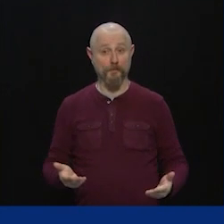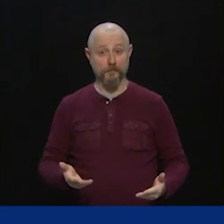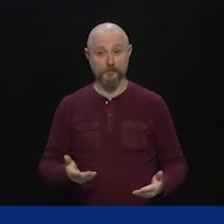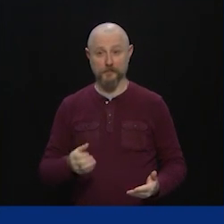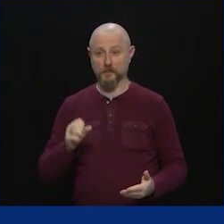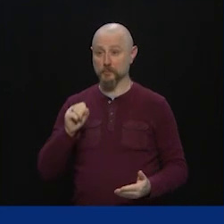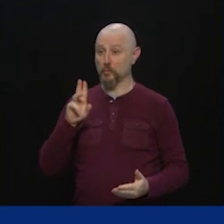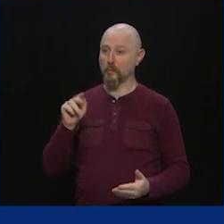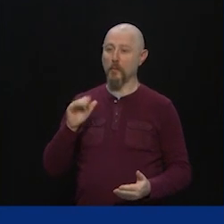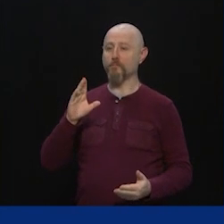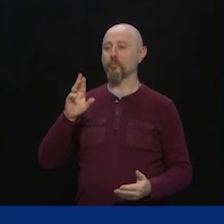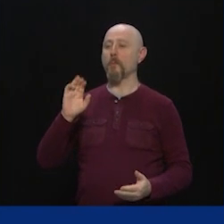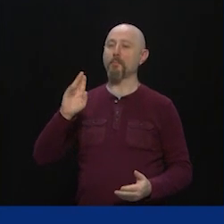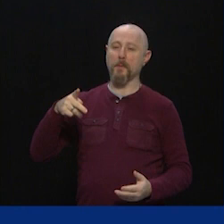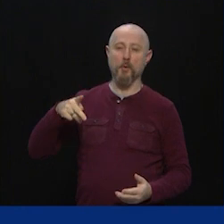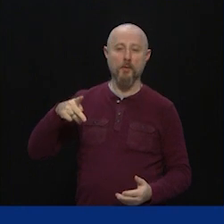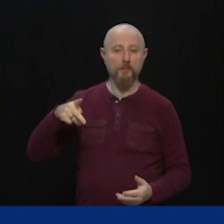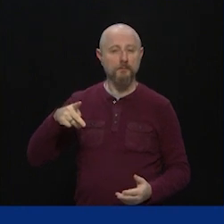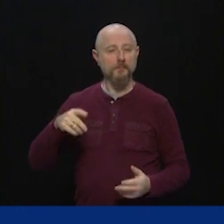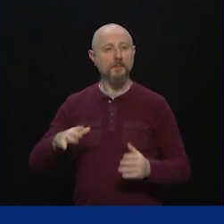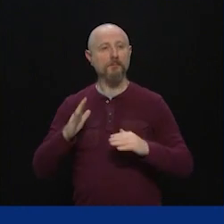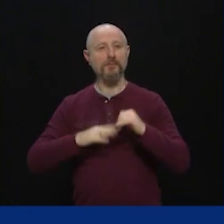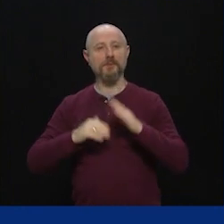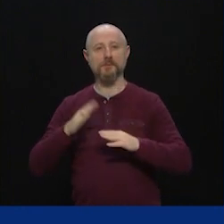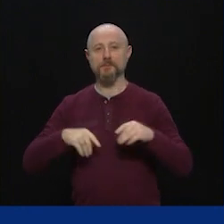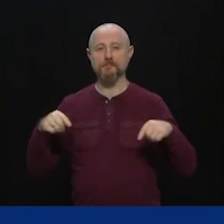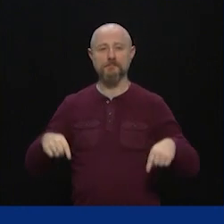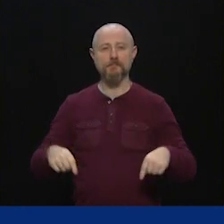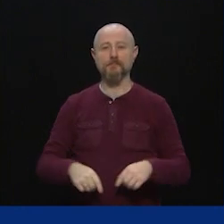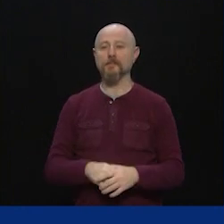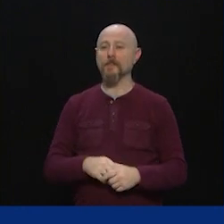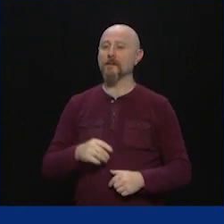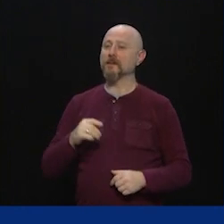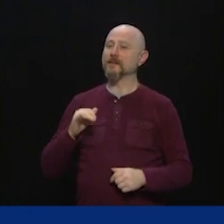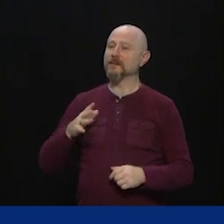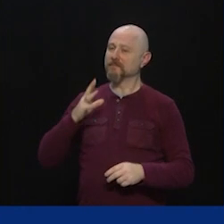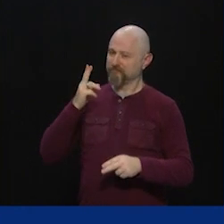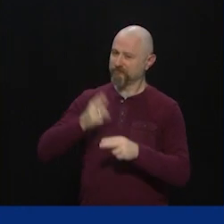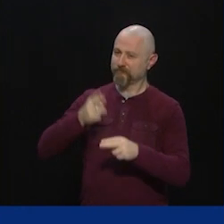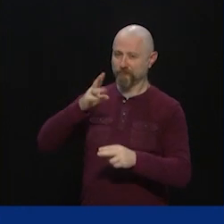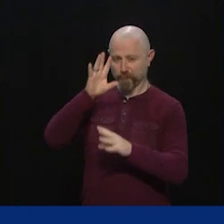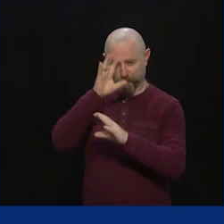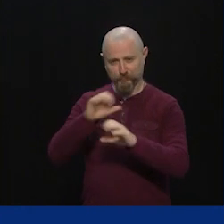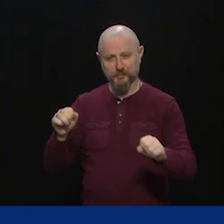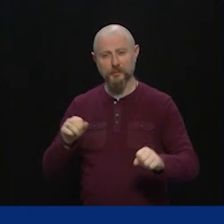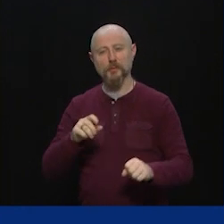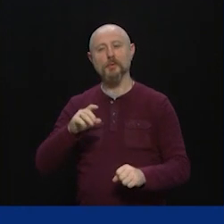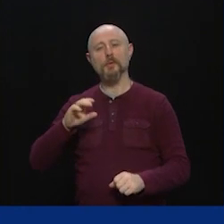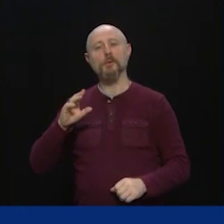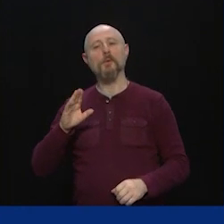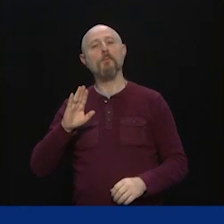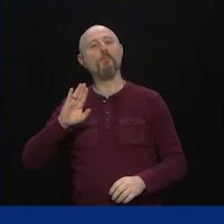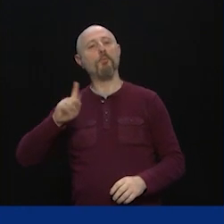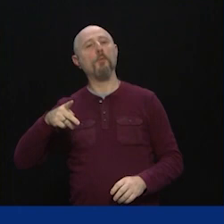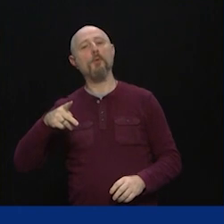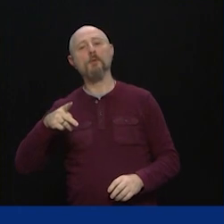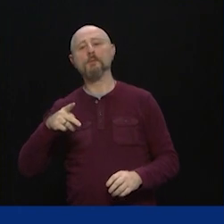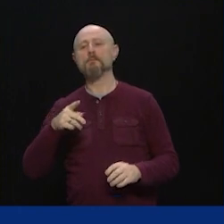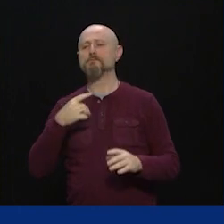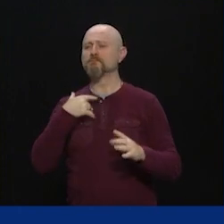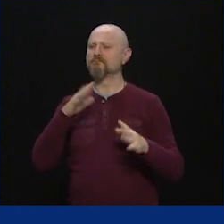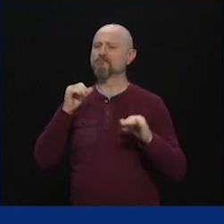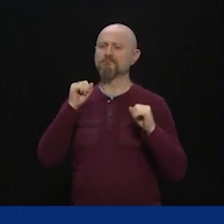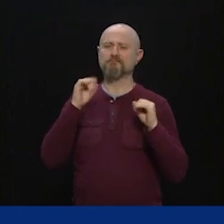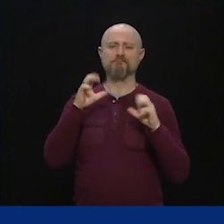facility, but I should have started with, of course, the president of SUNY Brockport, who's just an incredible leader in our community and in the higher